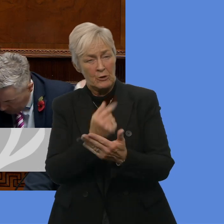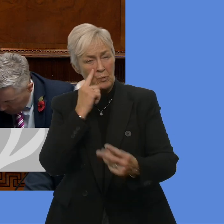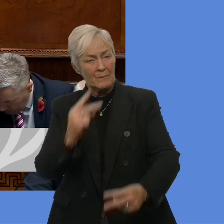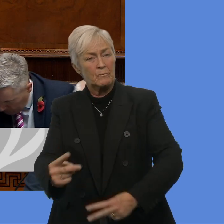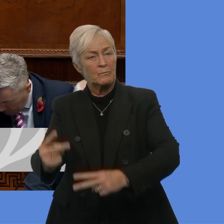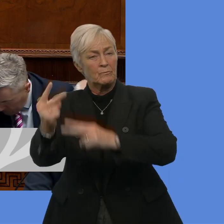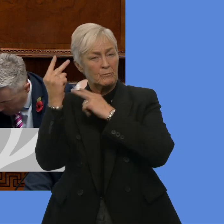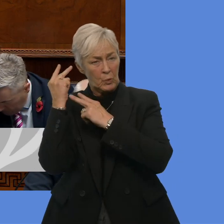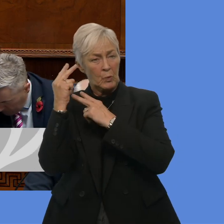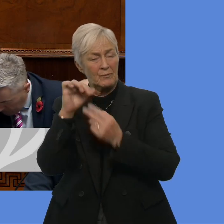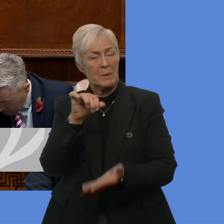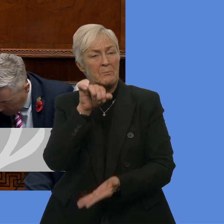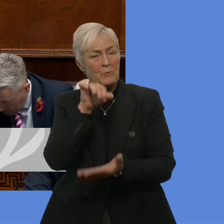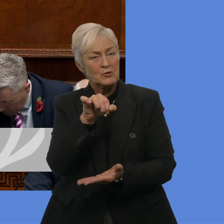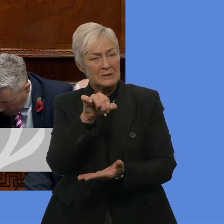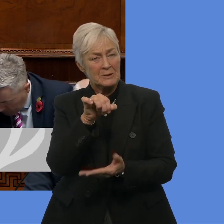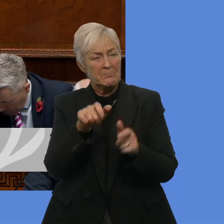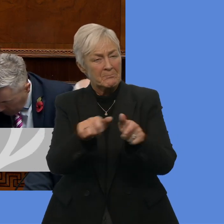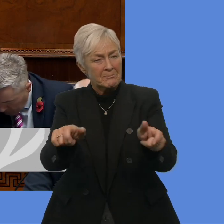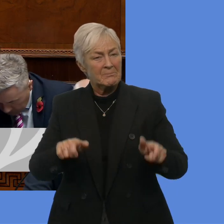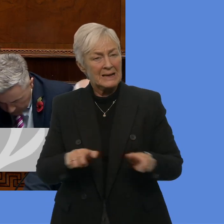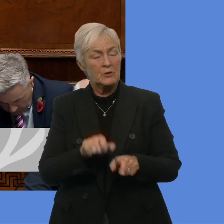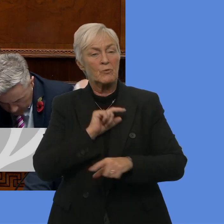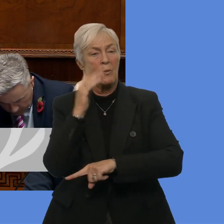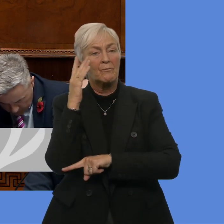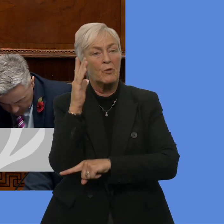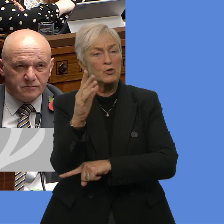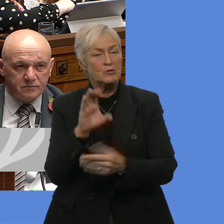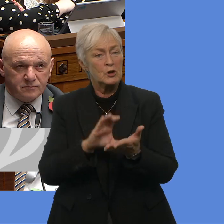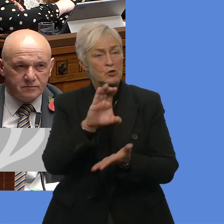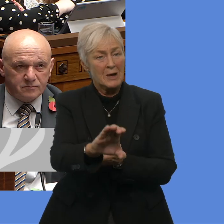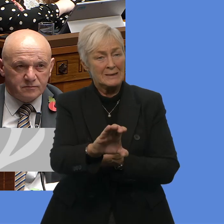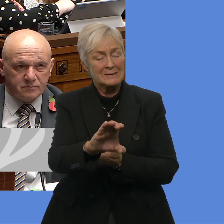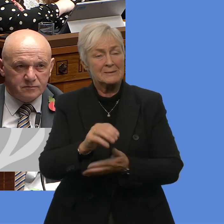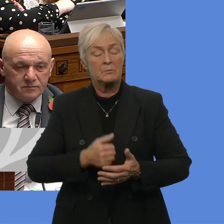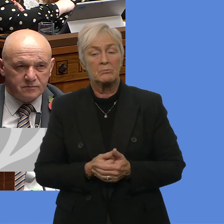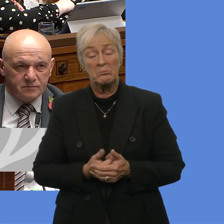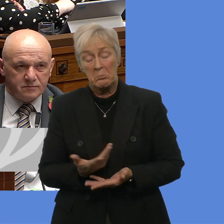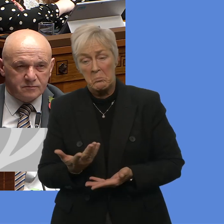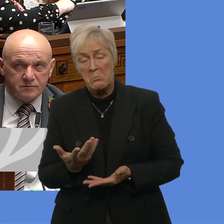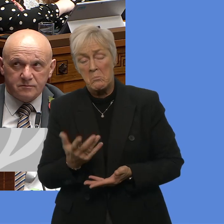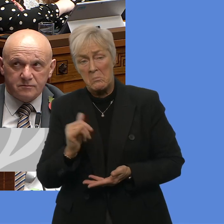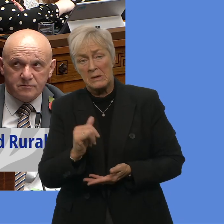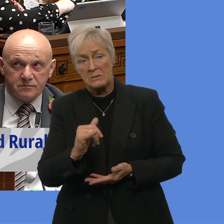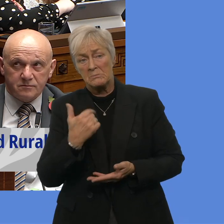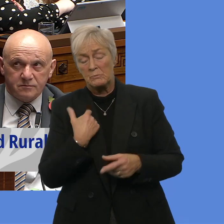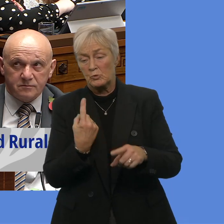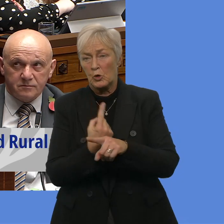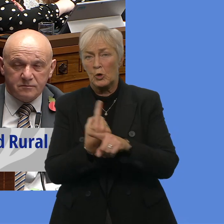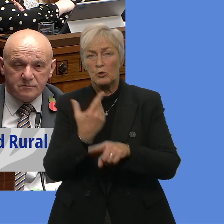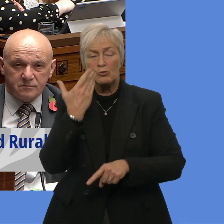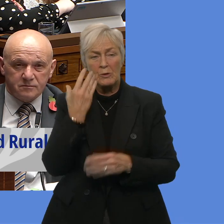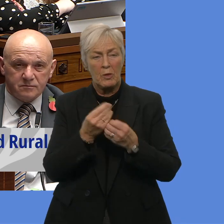whether a multi-year budget package for forestry grants is a way forward? Minister. Yes, this is something I talked recently with